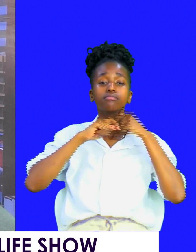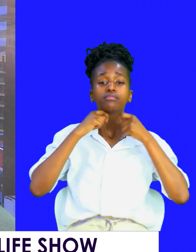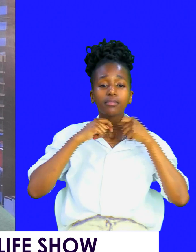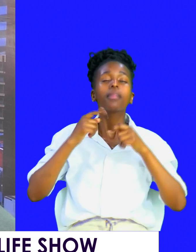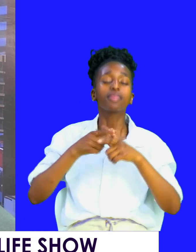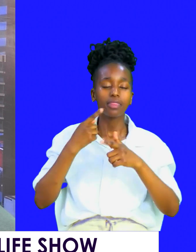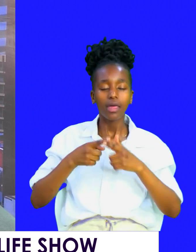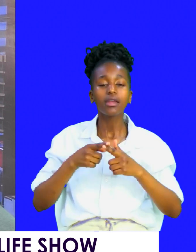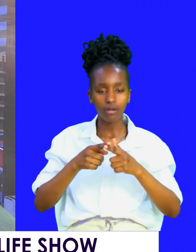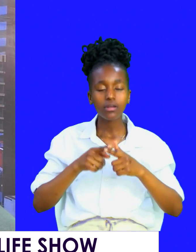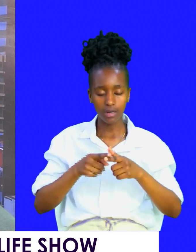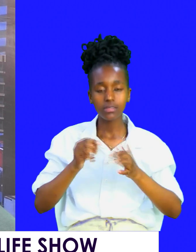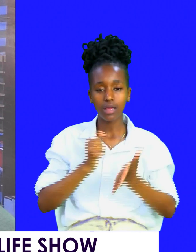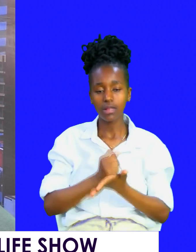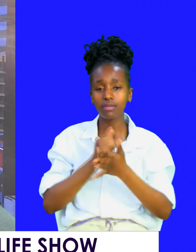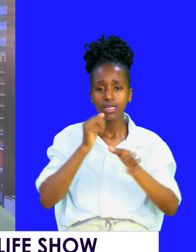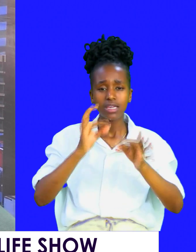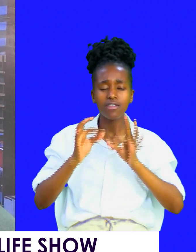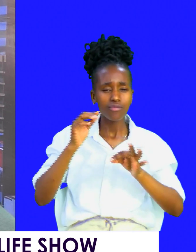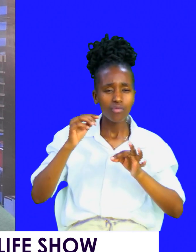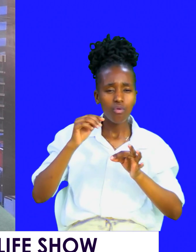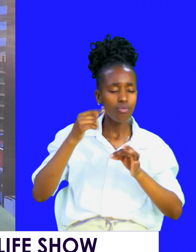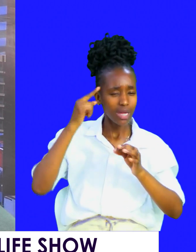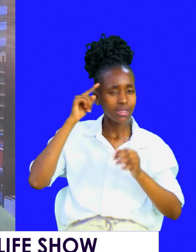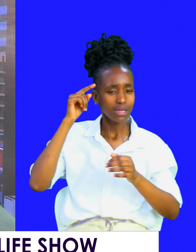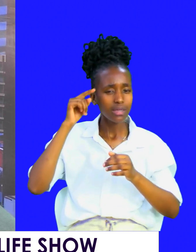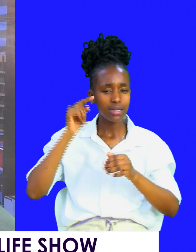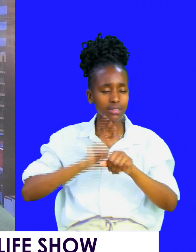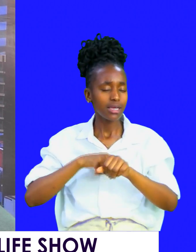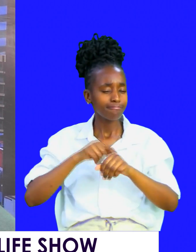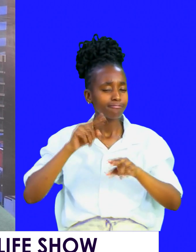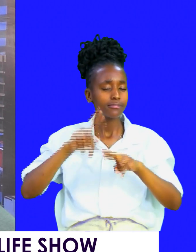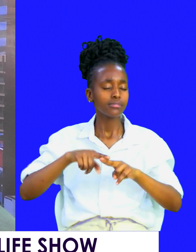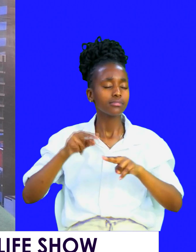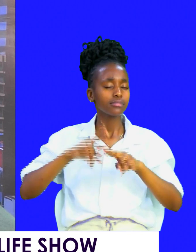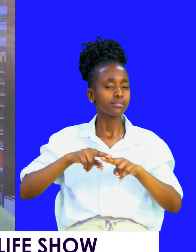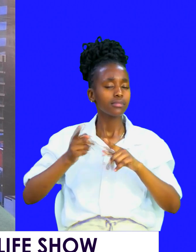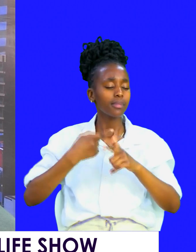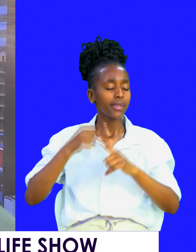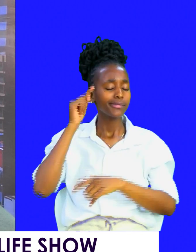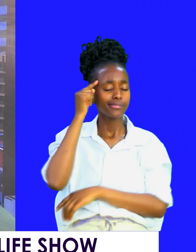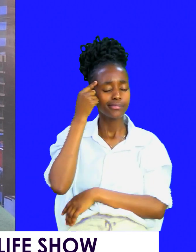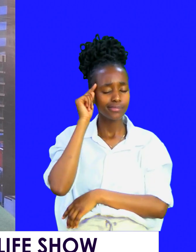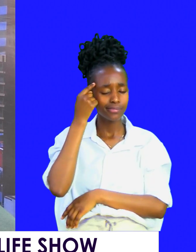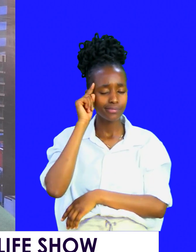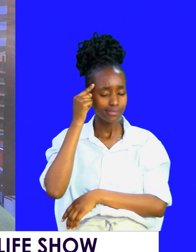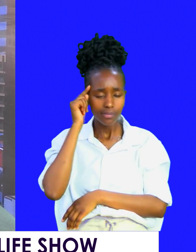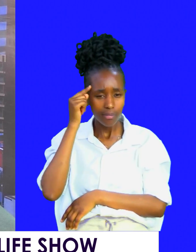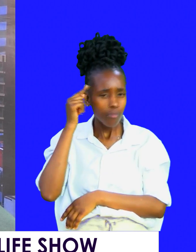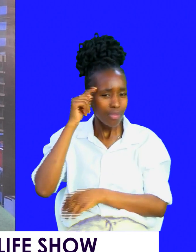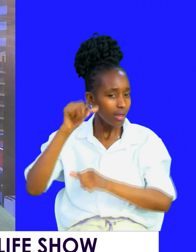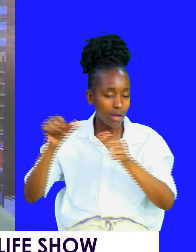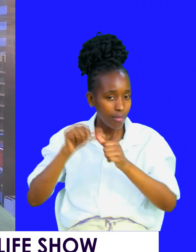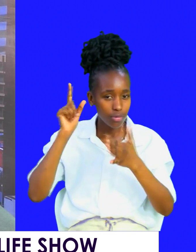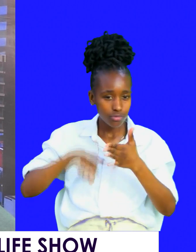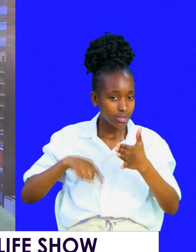thoughts. What comes through your thoughts every day? Even as I'm talking to you, there are so many thoughts going through your mind.